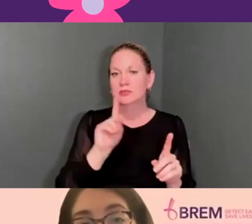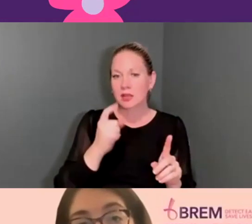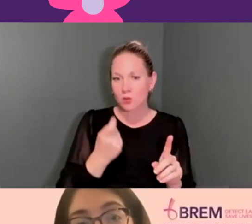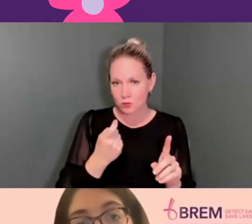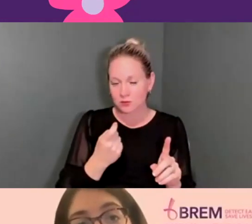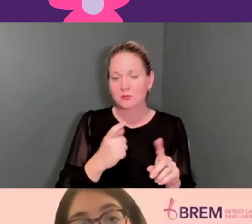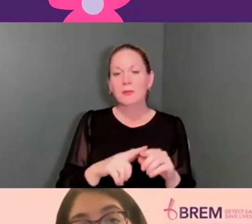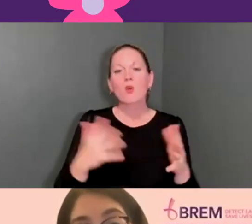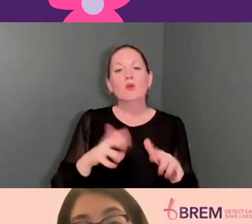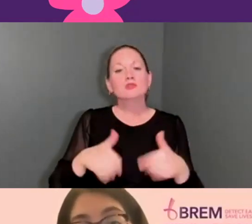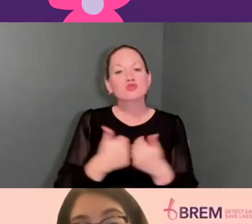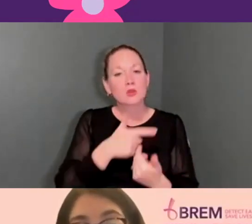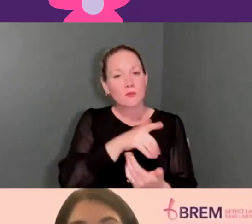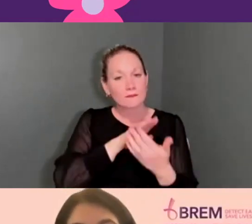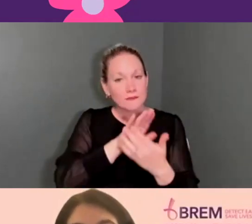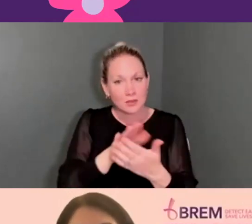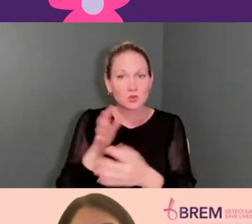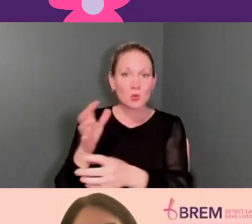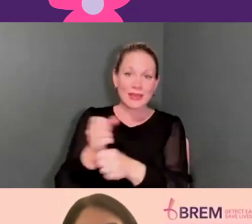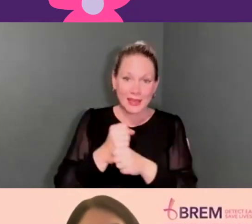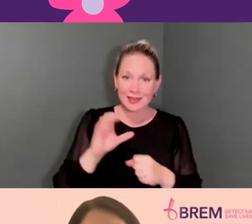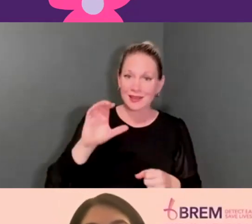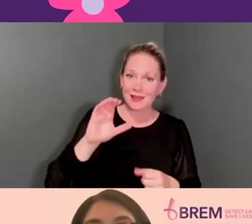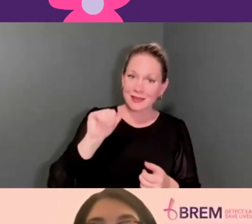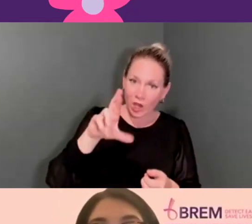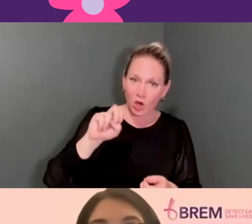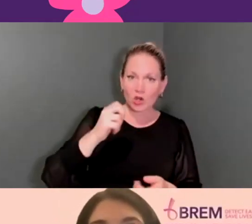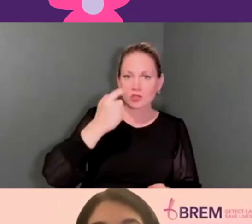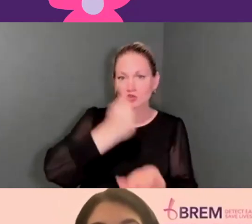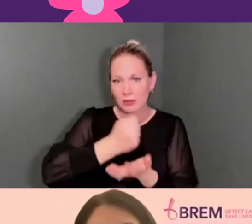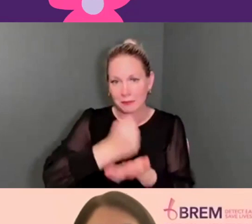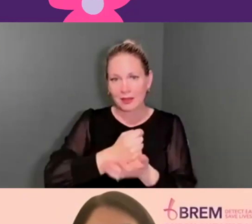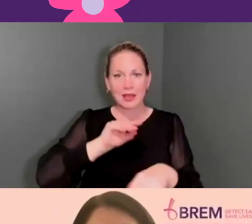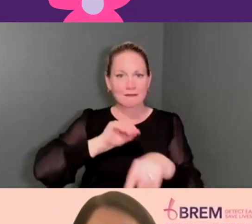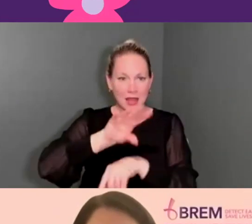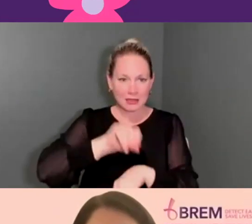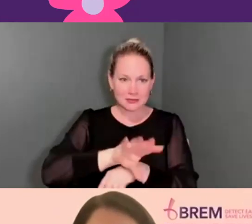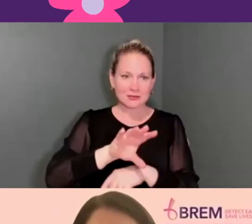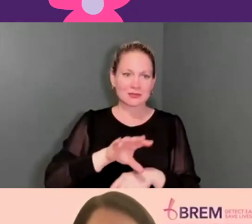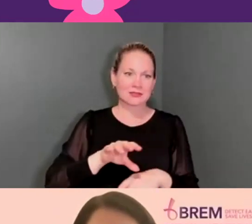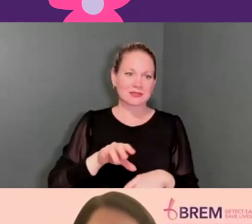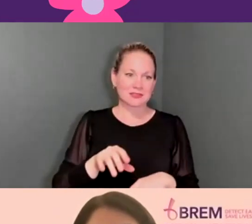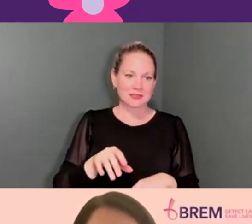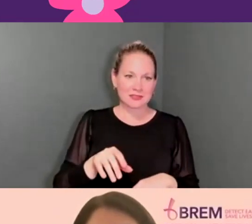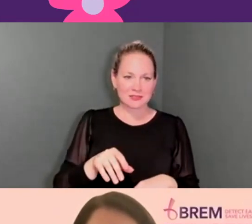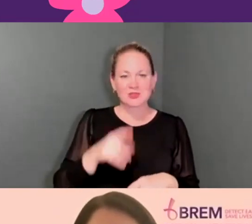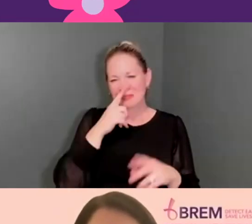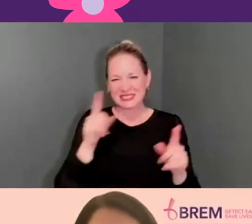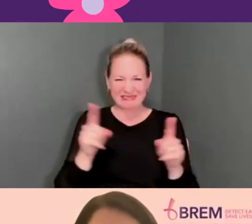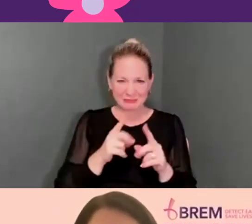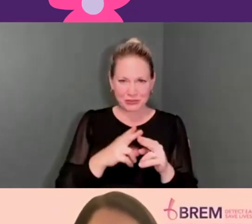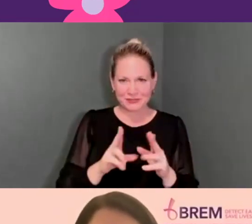faced in getting care and the advice and the treatment you needed. And I'm sorry if you can keep it somewhat brief. Thanks.